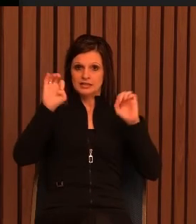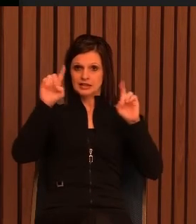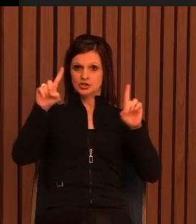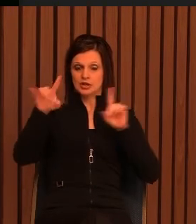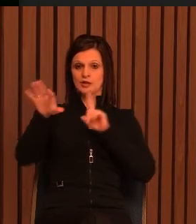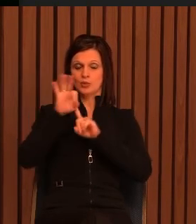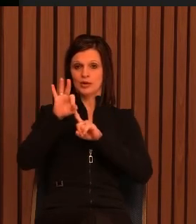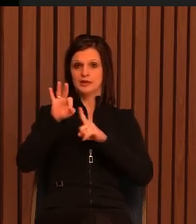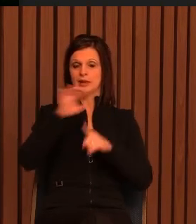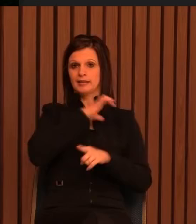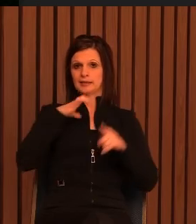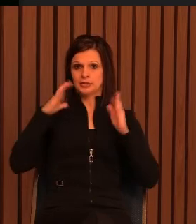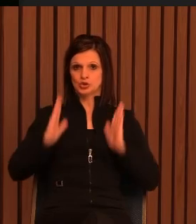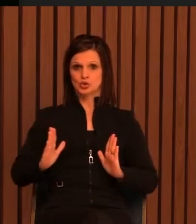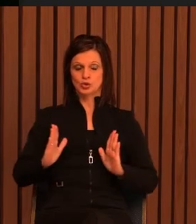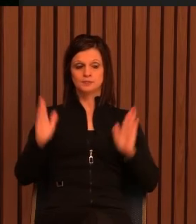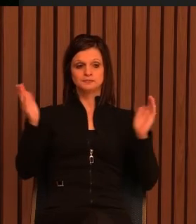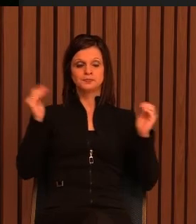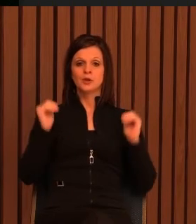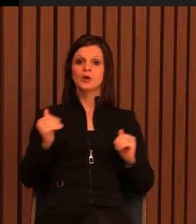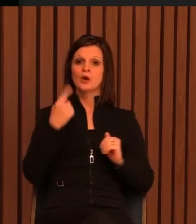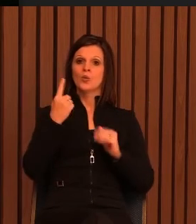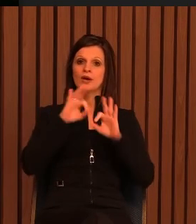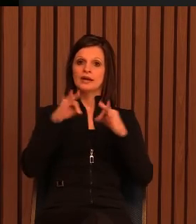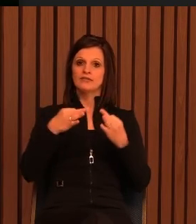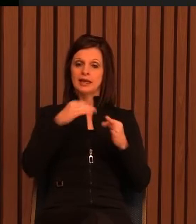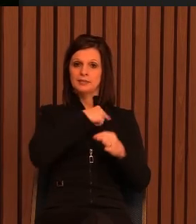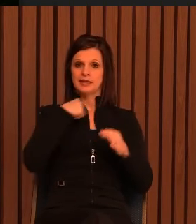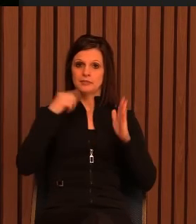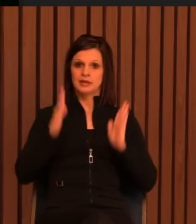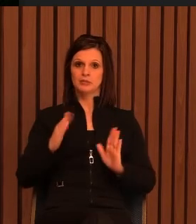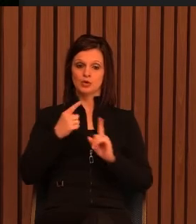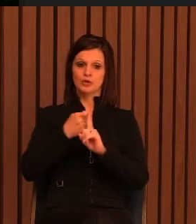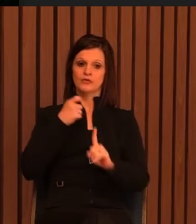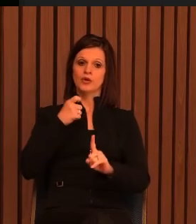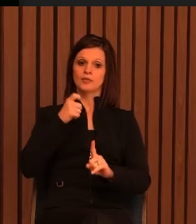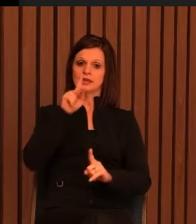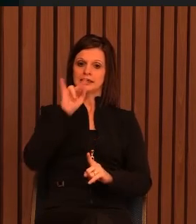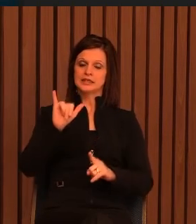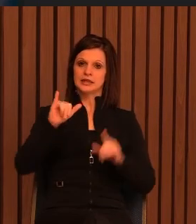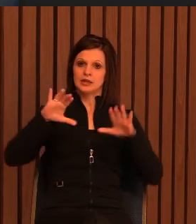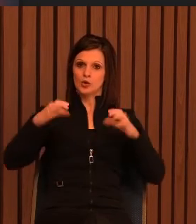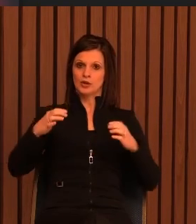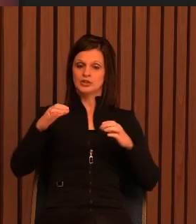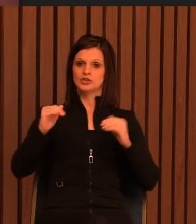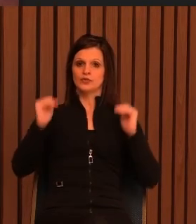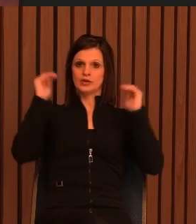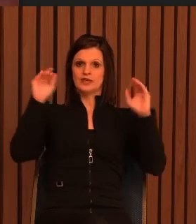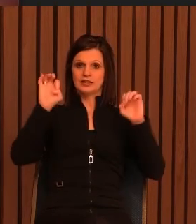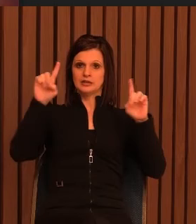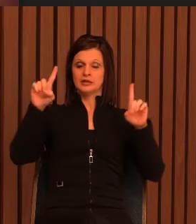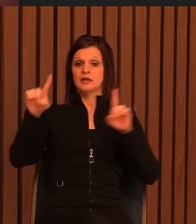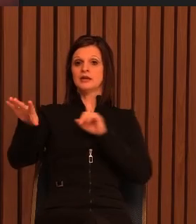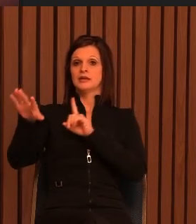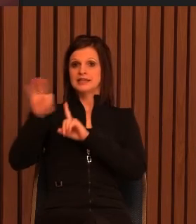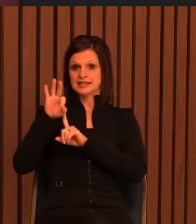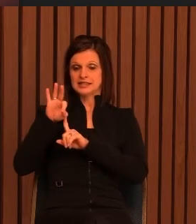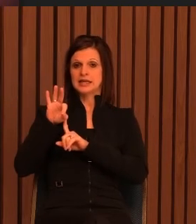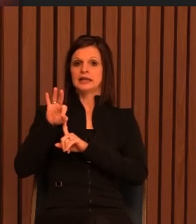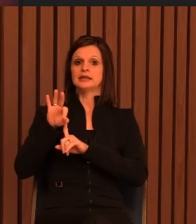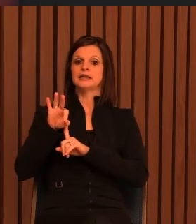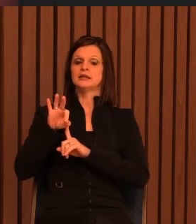by the Commissioner. One family member from the Kentucky Coalition of Advancing Education, designated by the